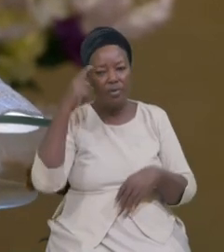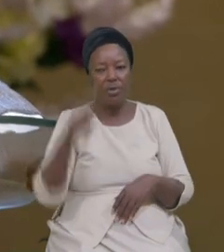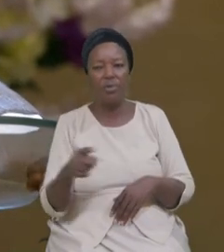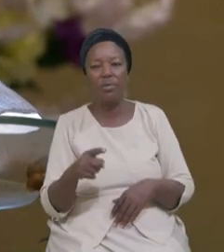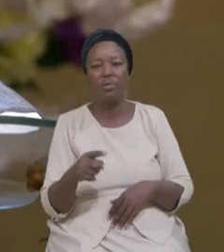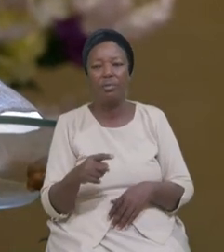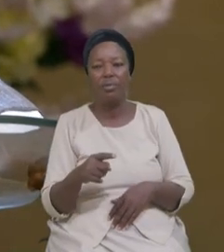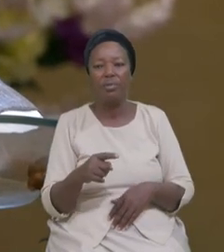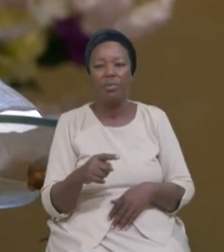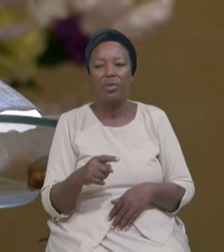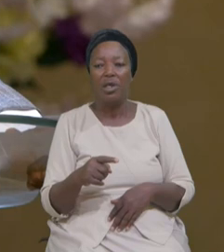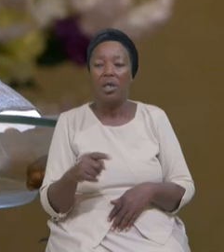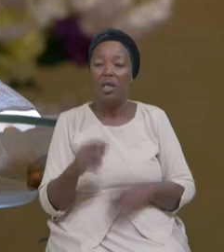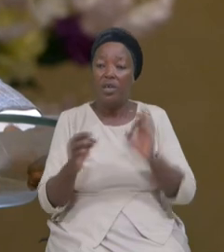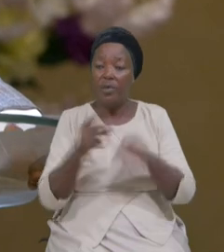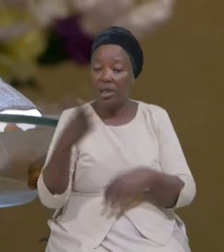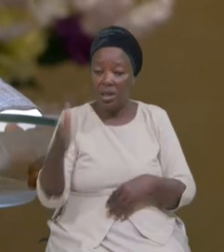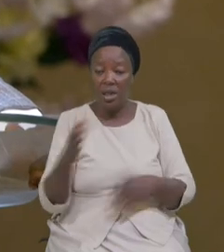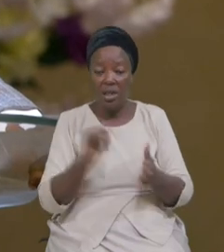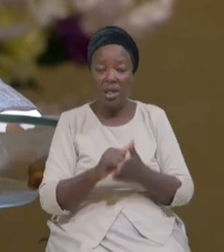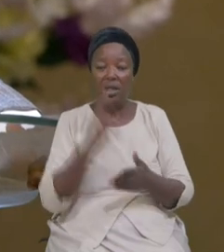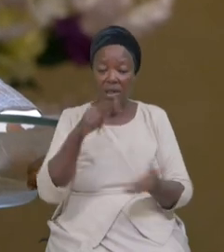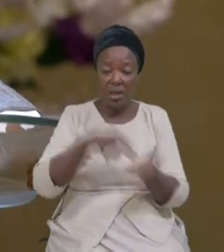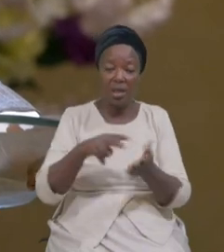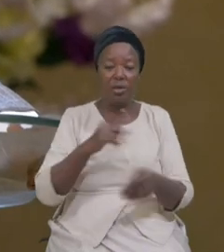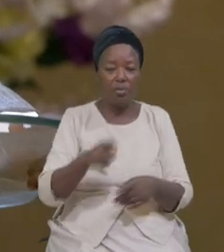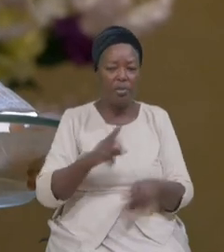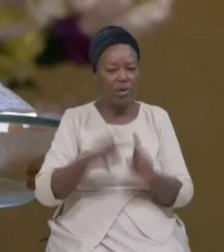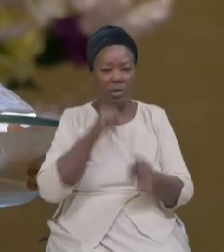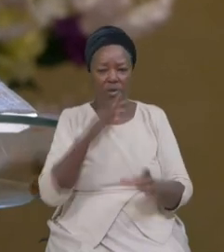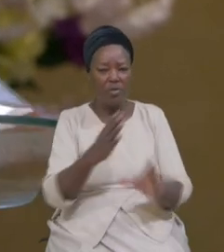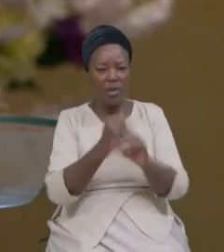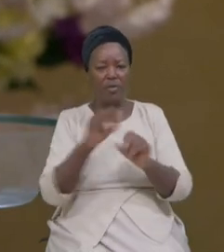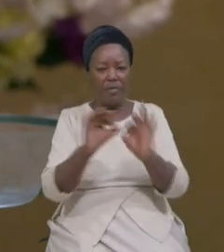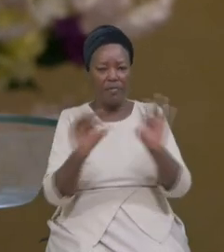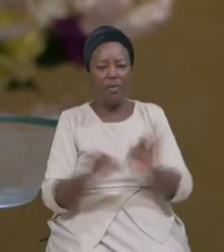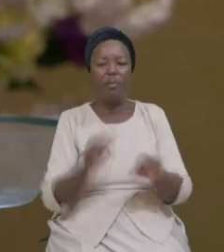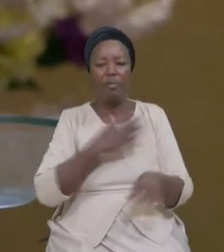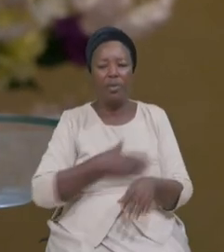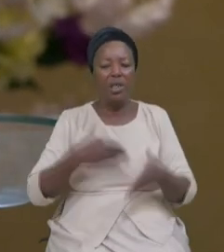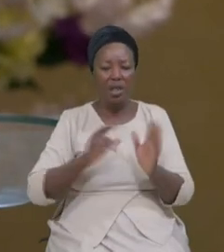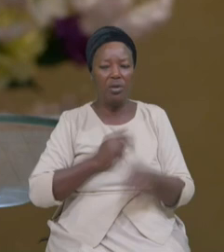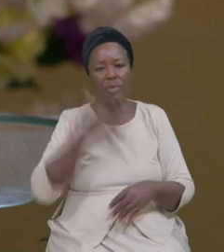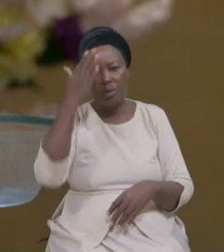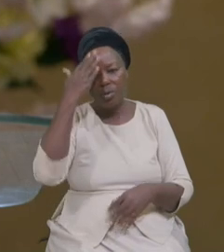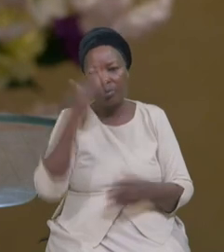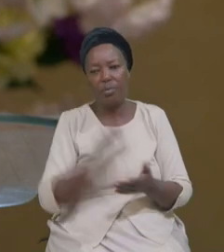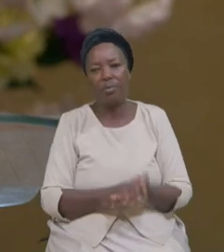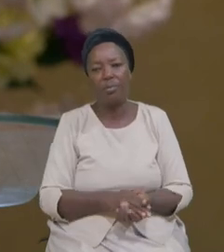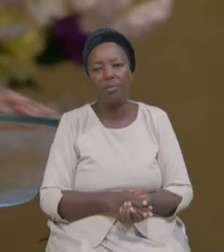hand here so that we can see you and you can be promptly attended to.